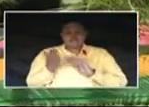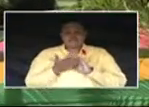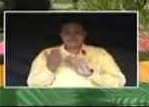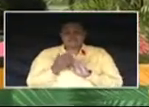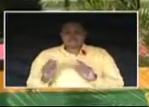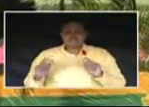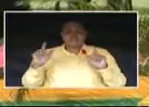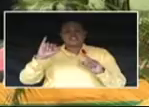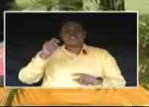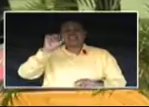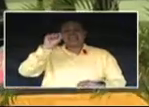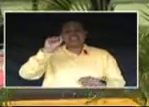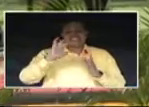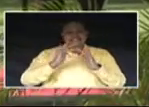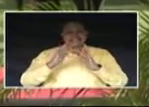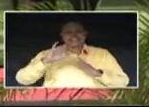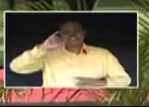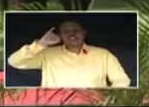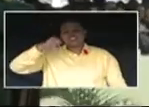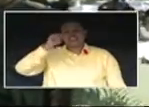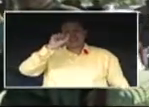on the JIS website,